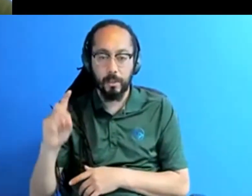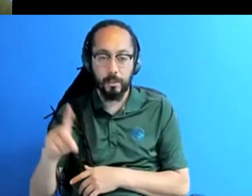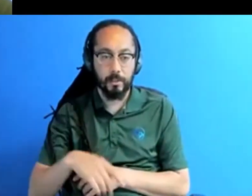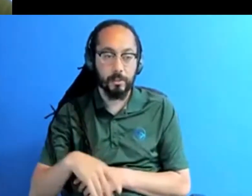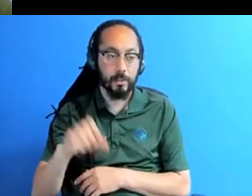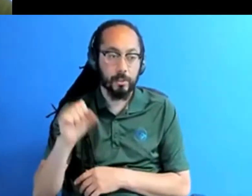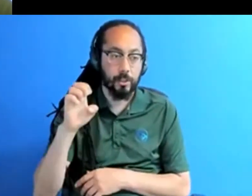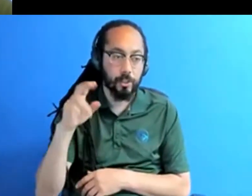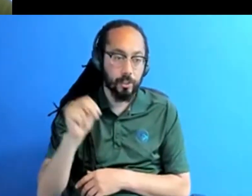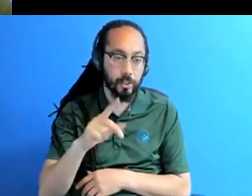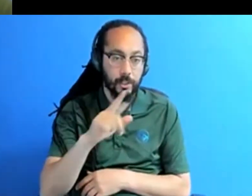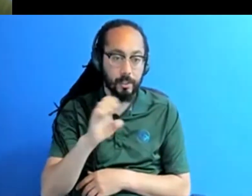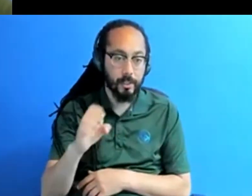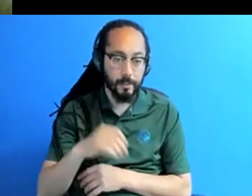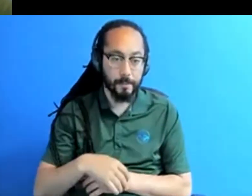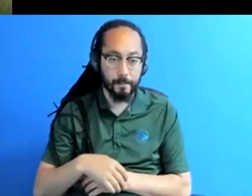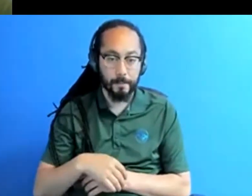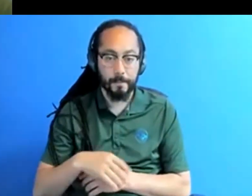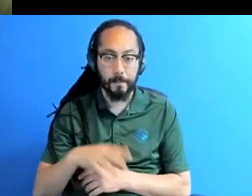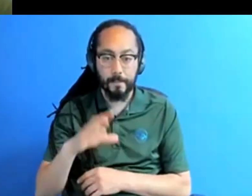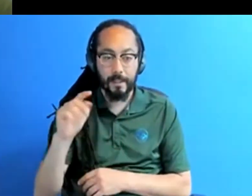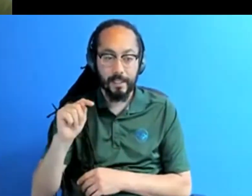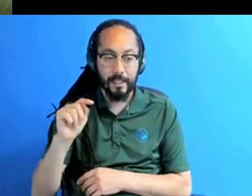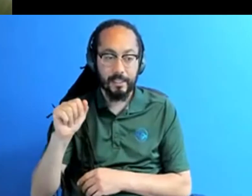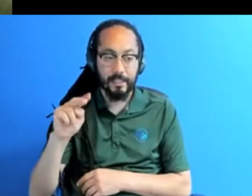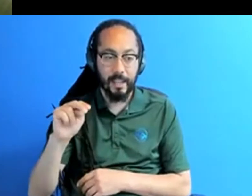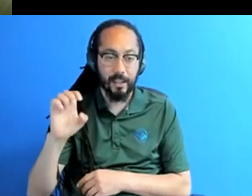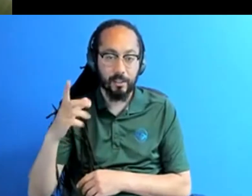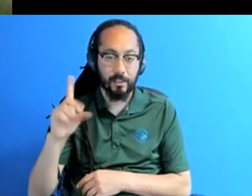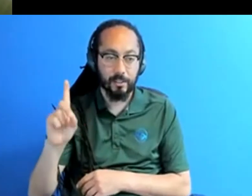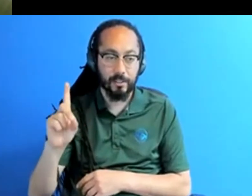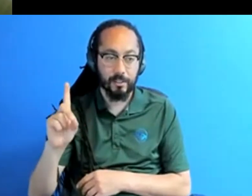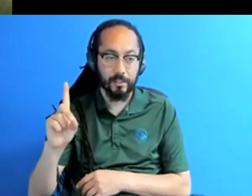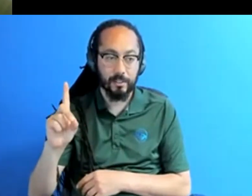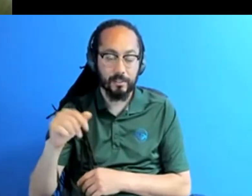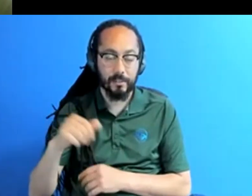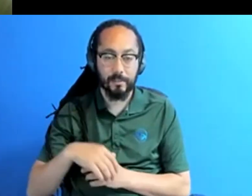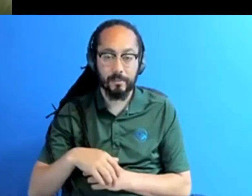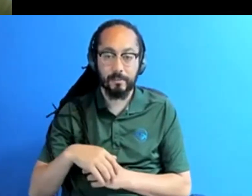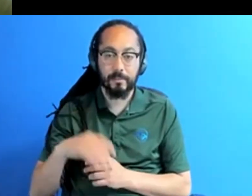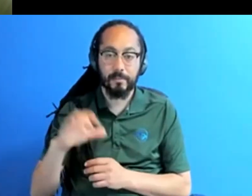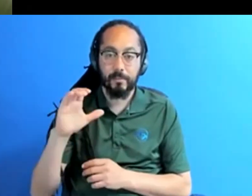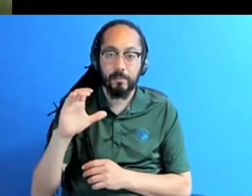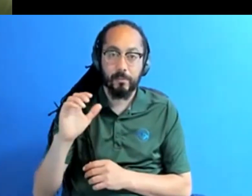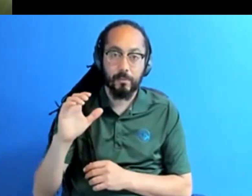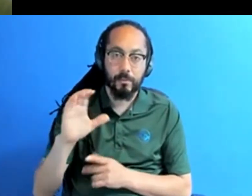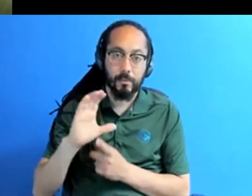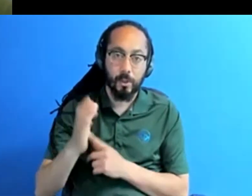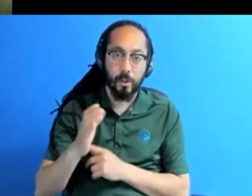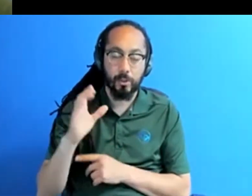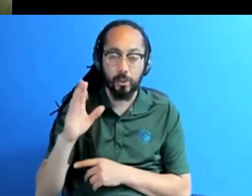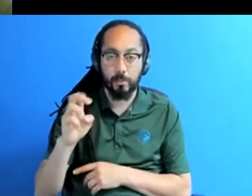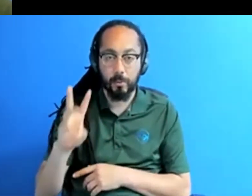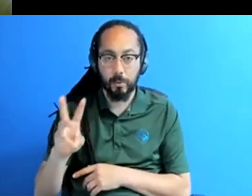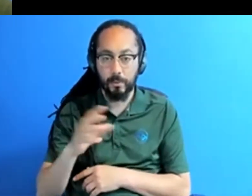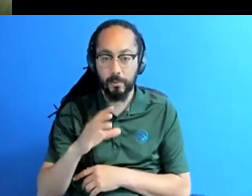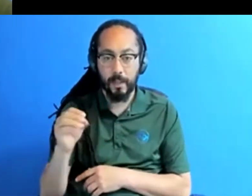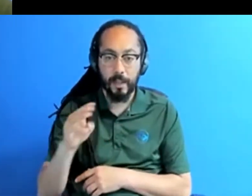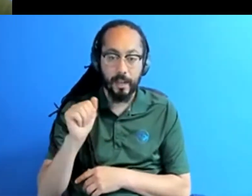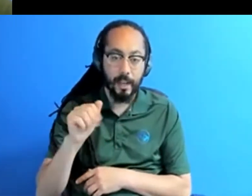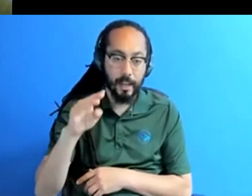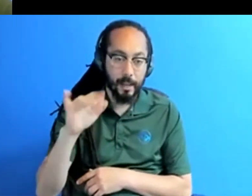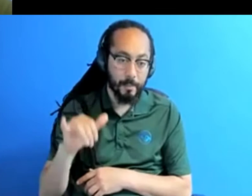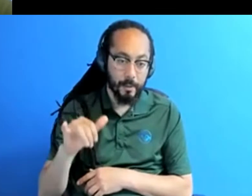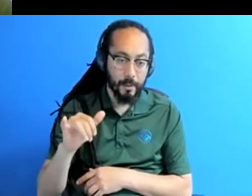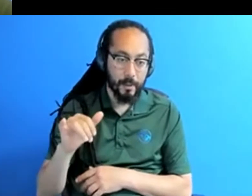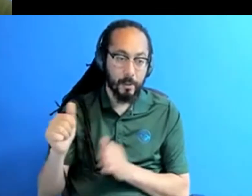and Victoria Ann Warner at Tangled Arts, to our friends at Culture Brew, Valerie in Anjou, and to Amy at the